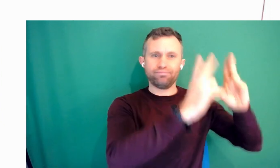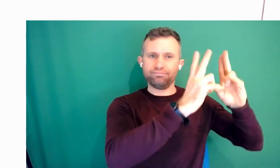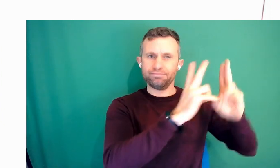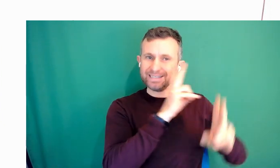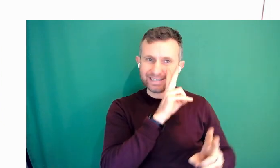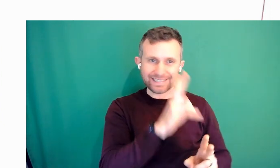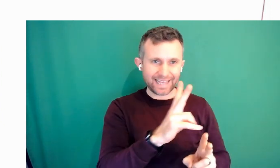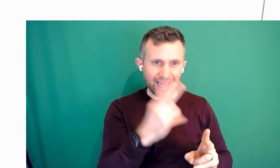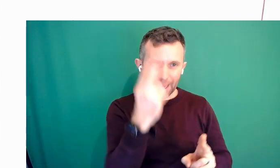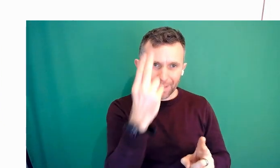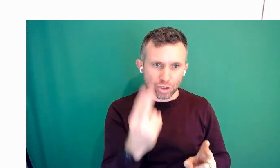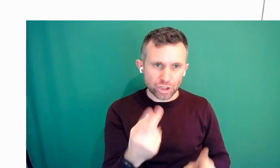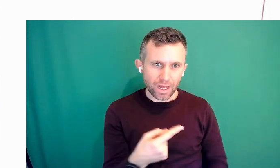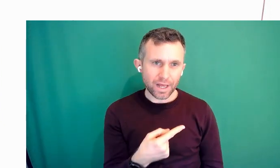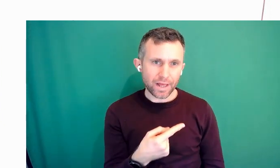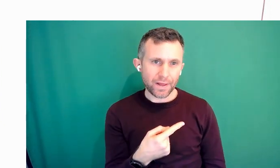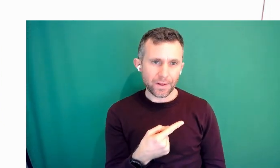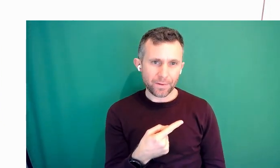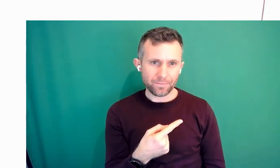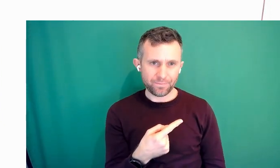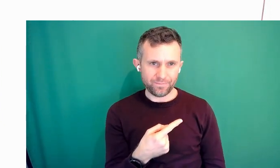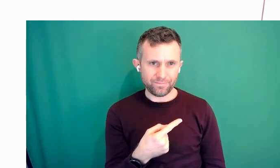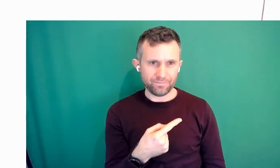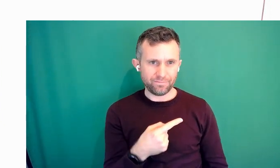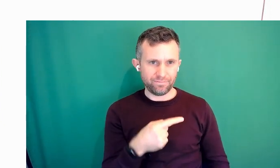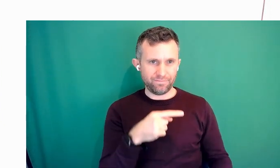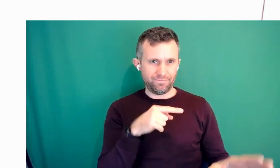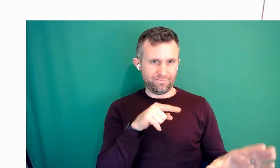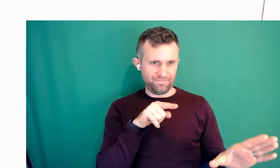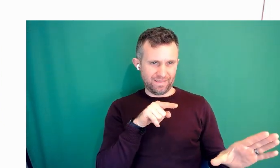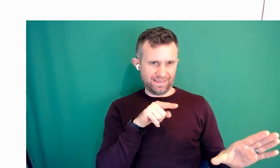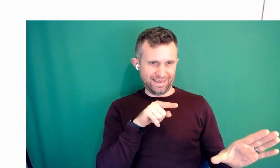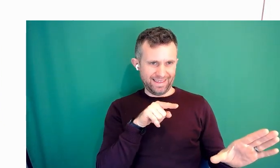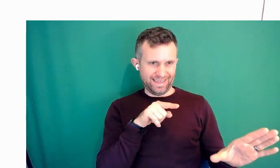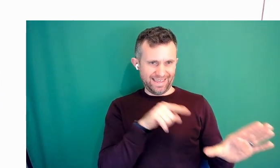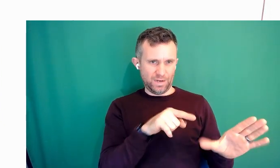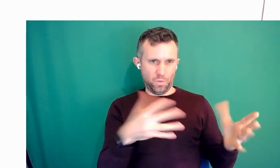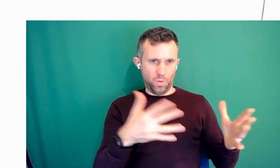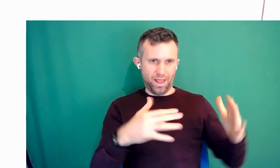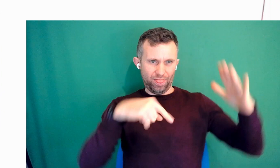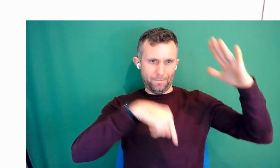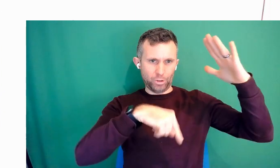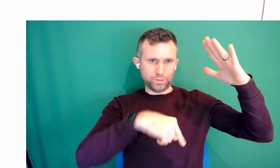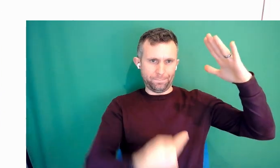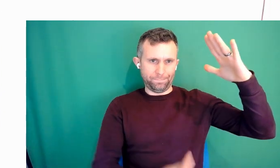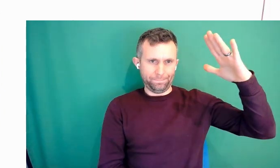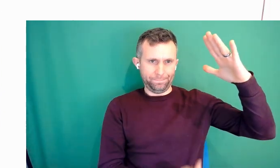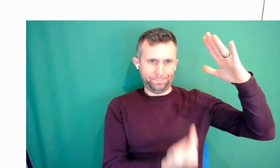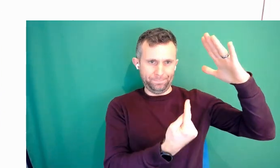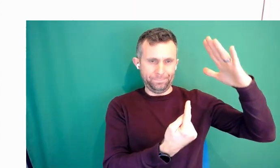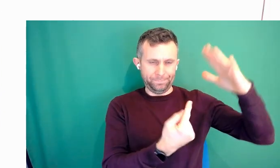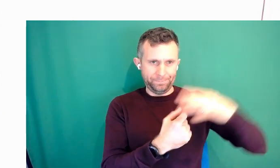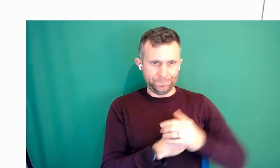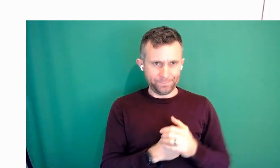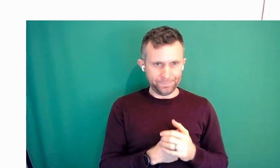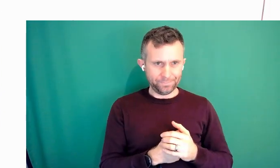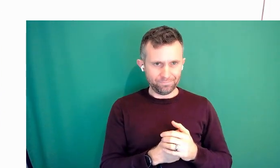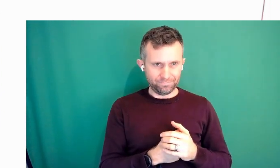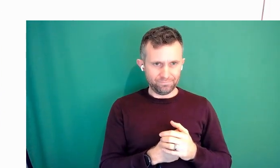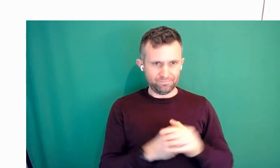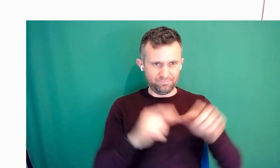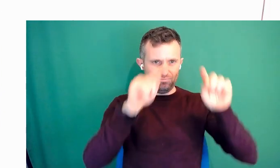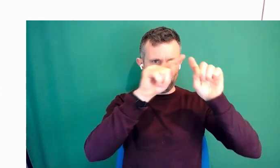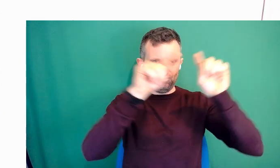become architects themselves. 8 years later, Soane realised they weren't interested and so decided to